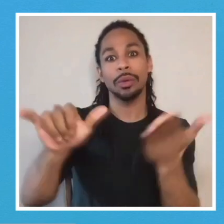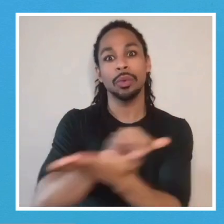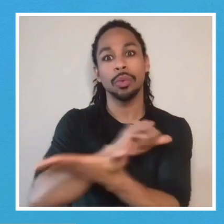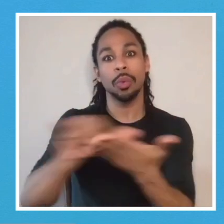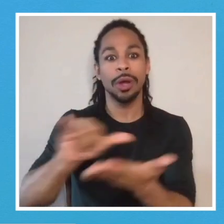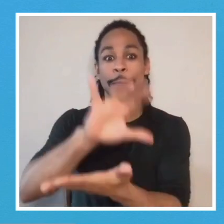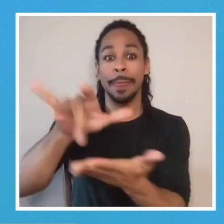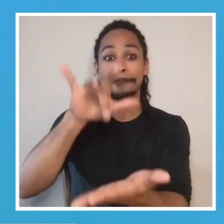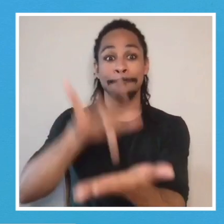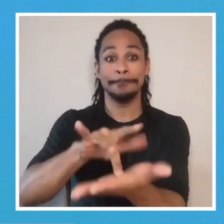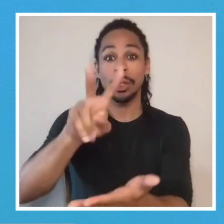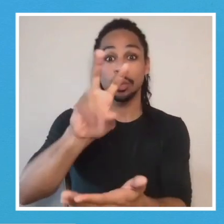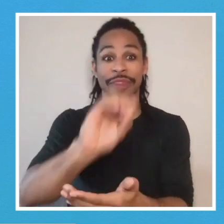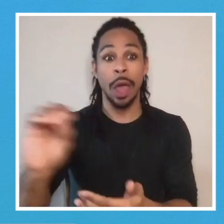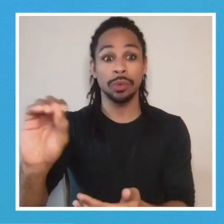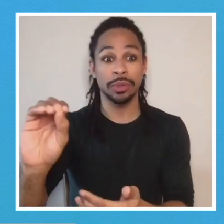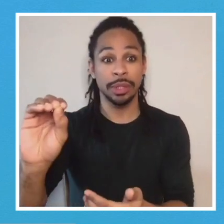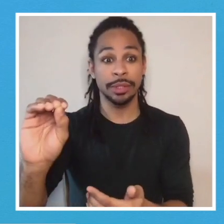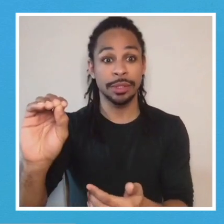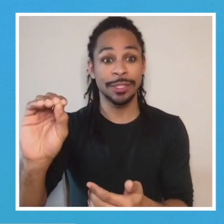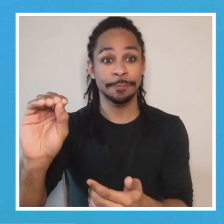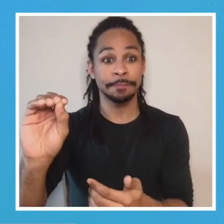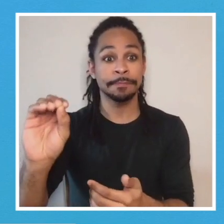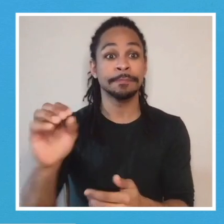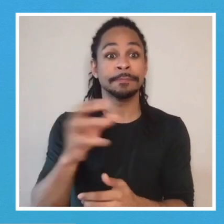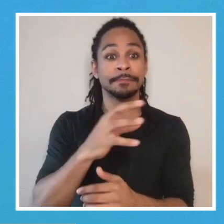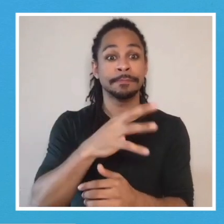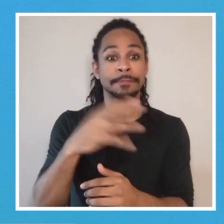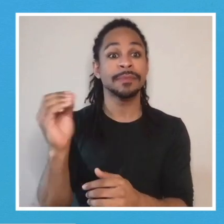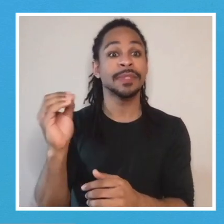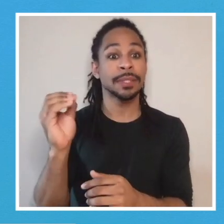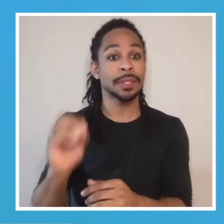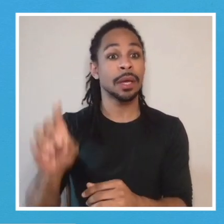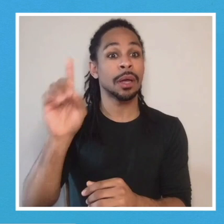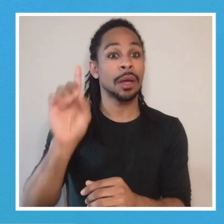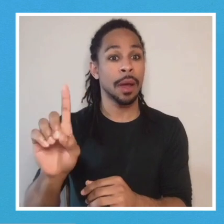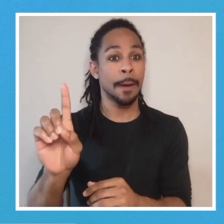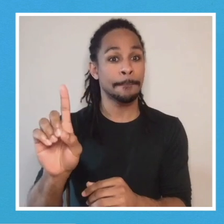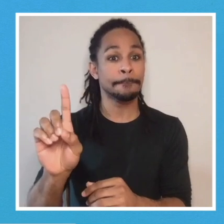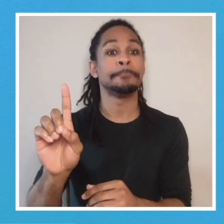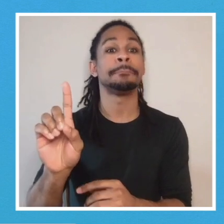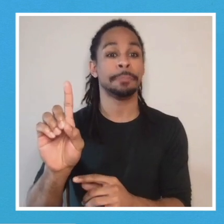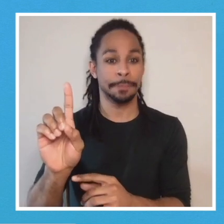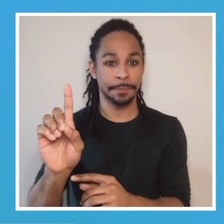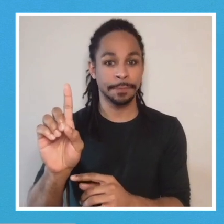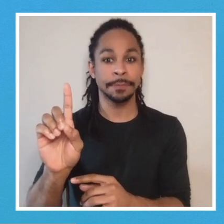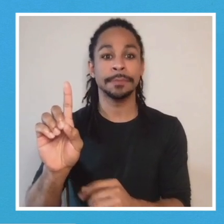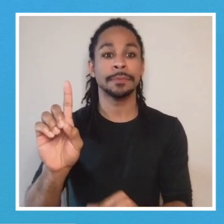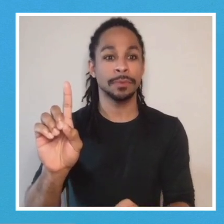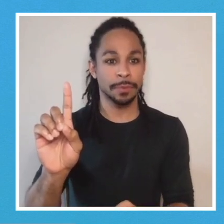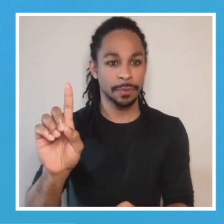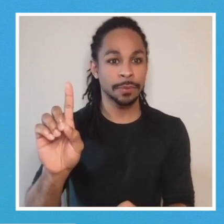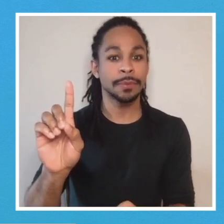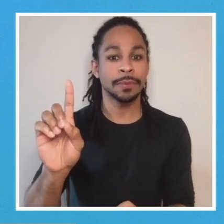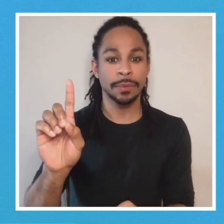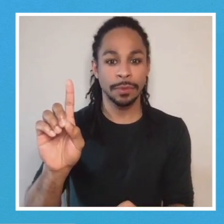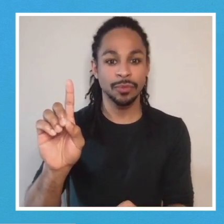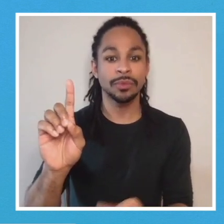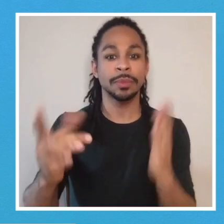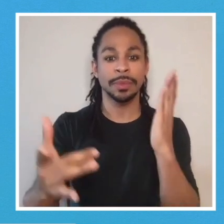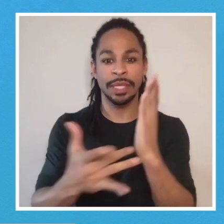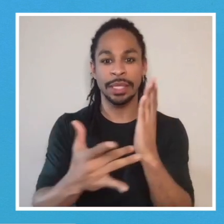To my knowledge, you are not a member of any Indigenous nations. So how did you come to care so much, start showing up so